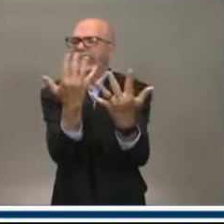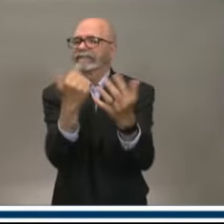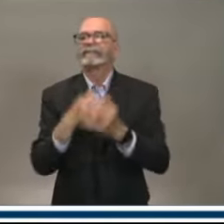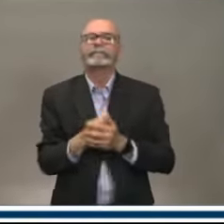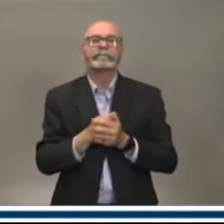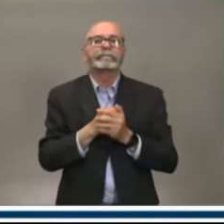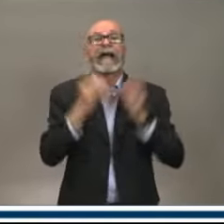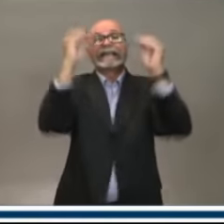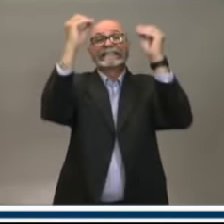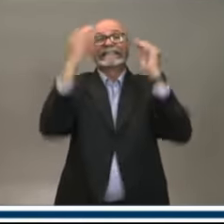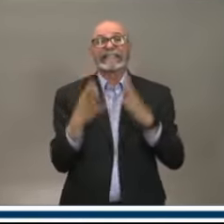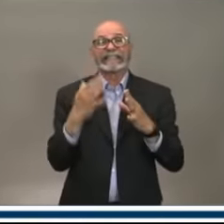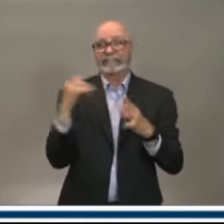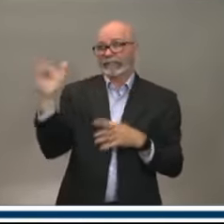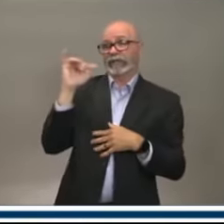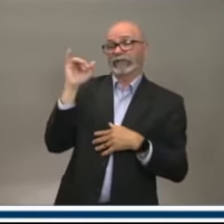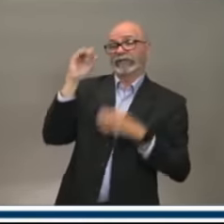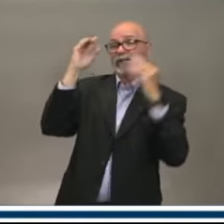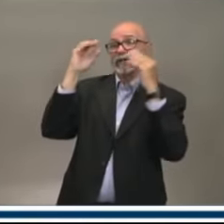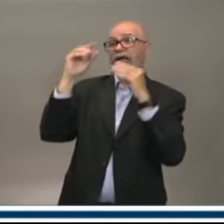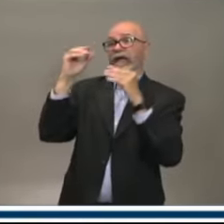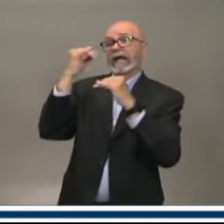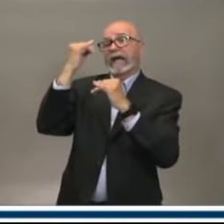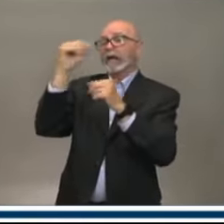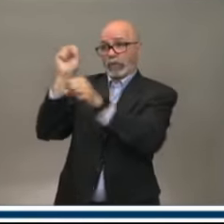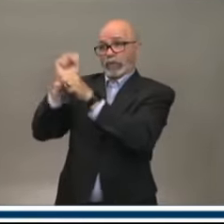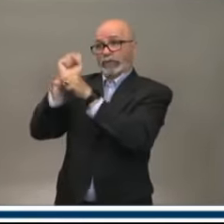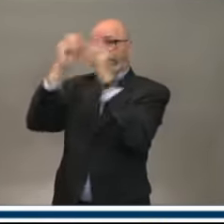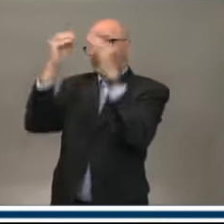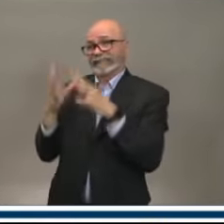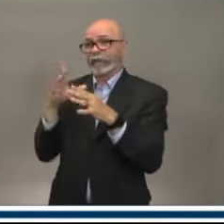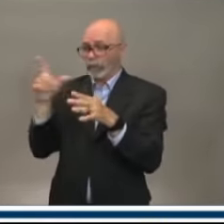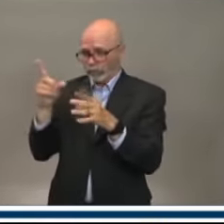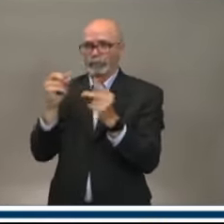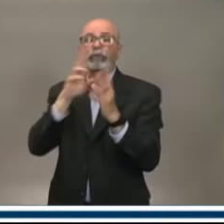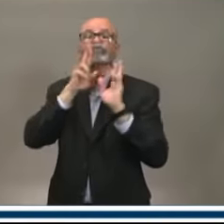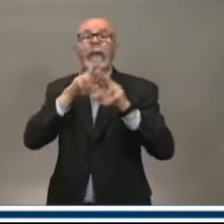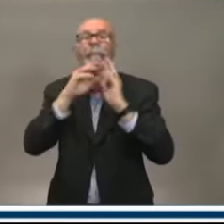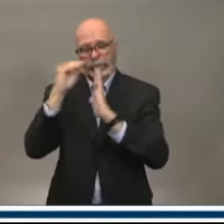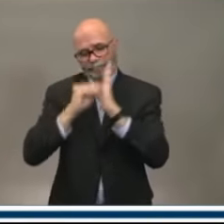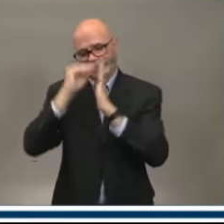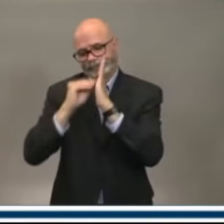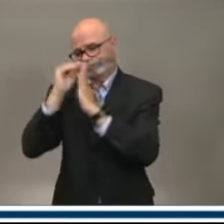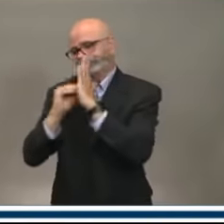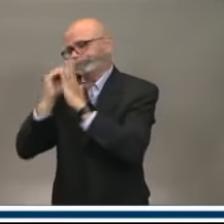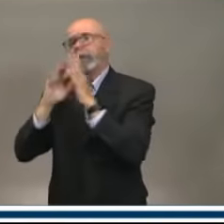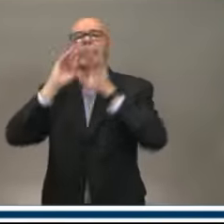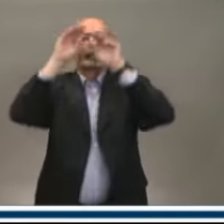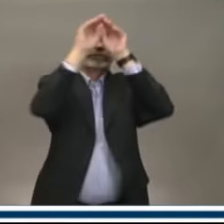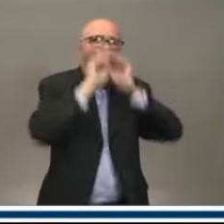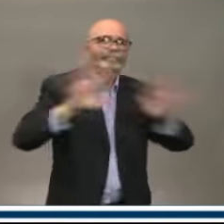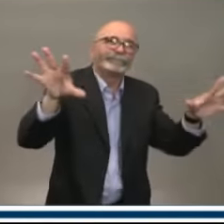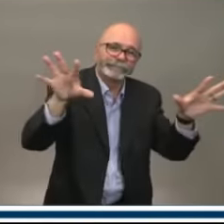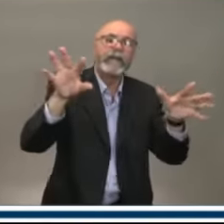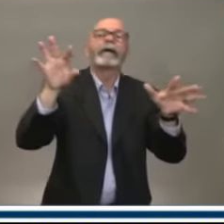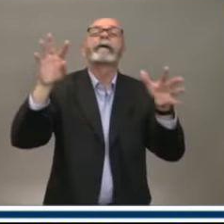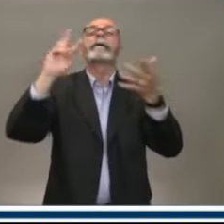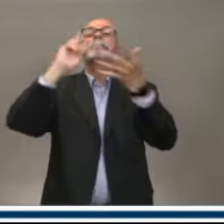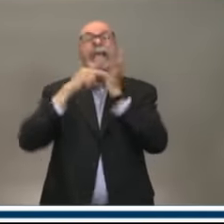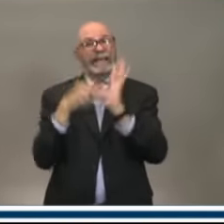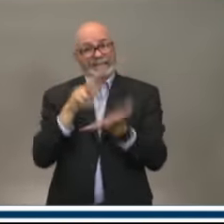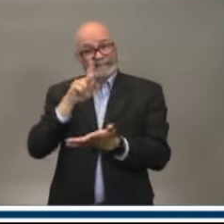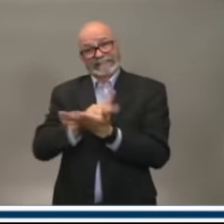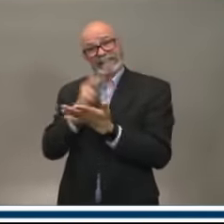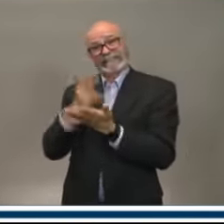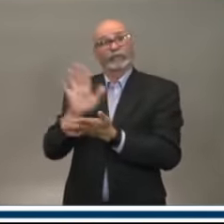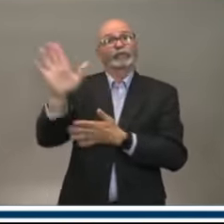cards. So another workbook is on its way, and that means your kitchen is a classroom for a little bit longer.